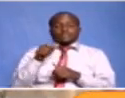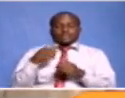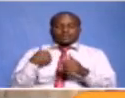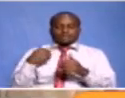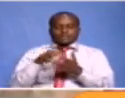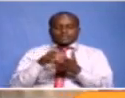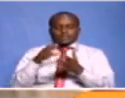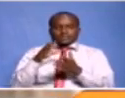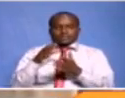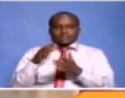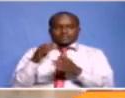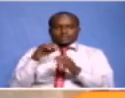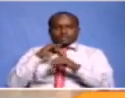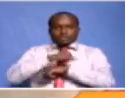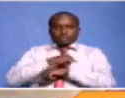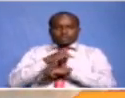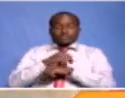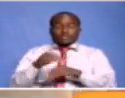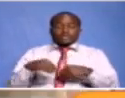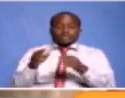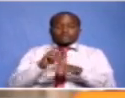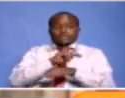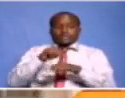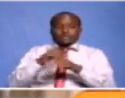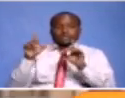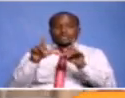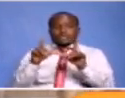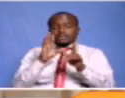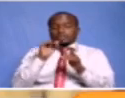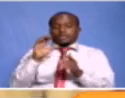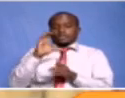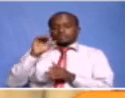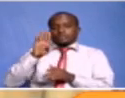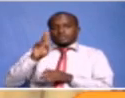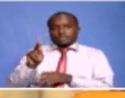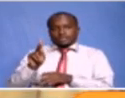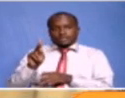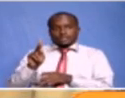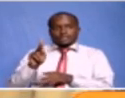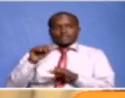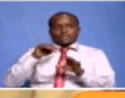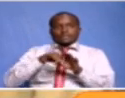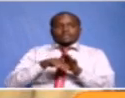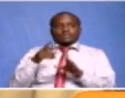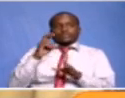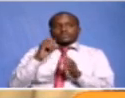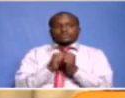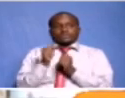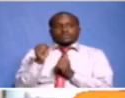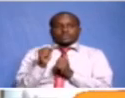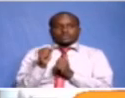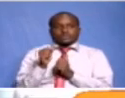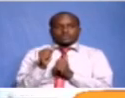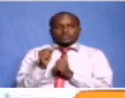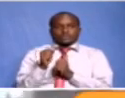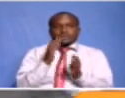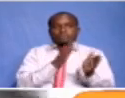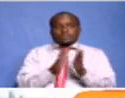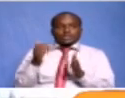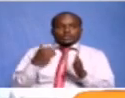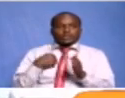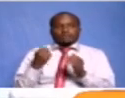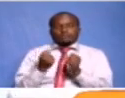institutions in the Catholic Church, was granted a nationwide license by the Central Bank of Kenya in 2015. It plans to have